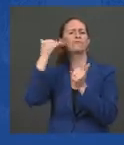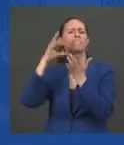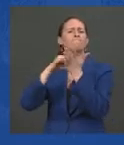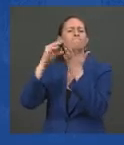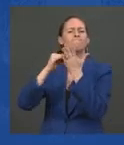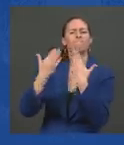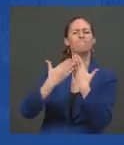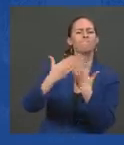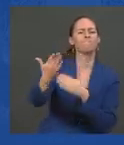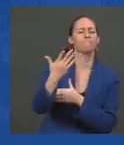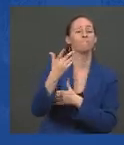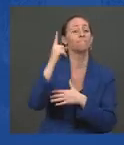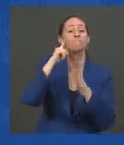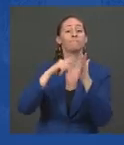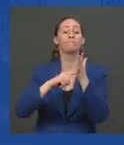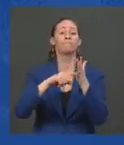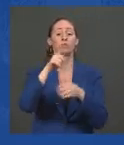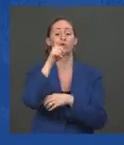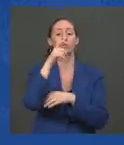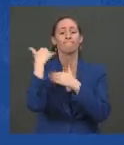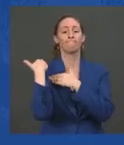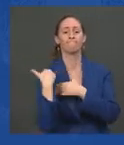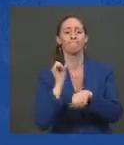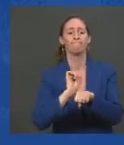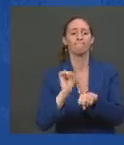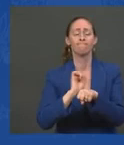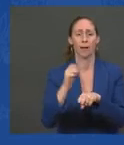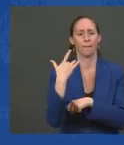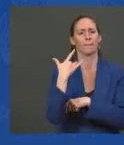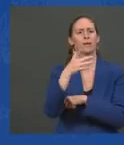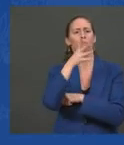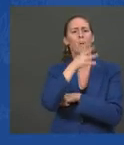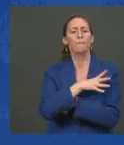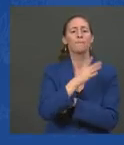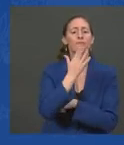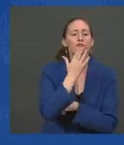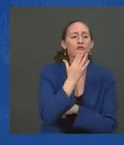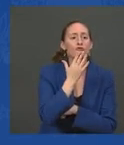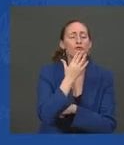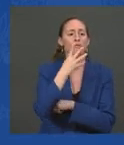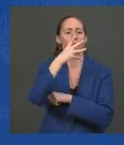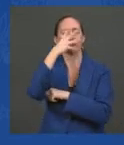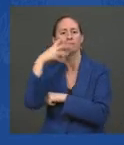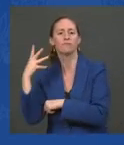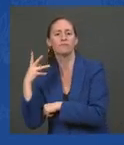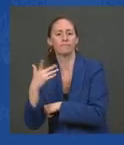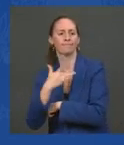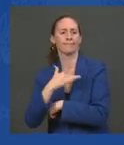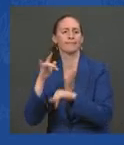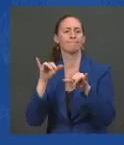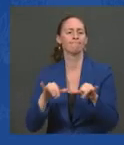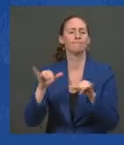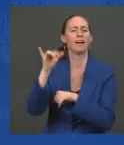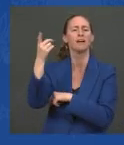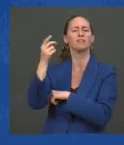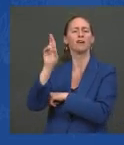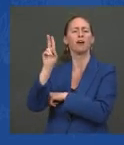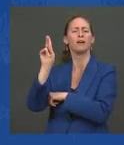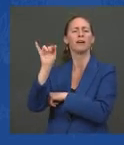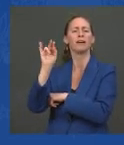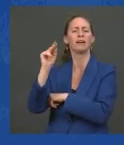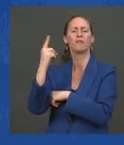women of color and immigrants, workers like the ones Dr. King stood for when he